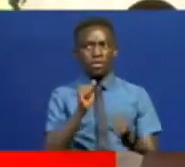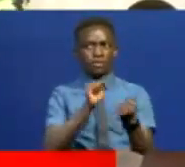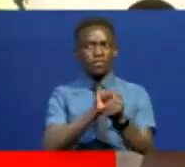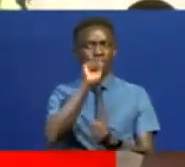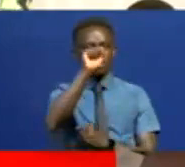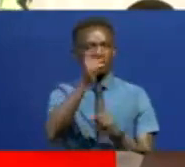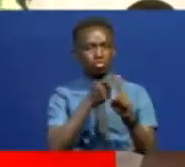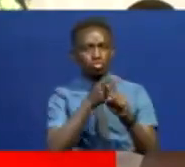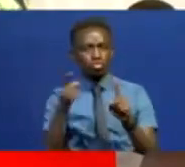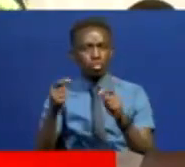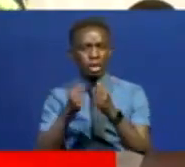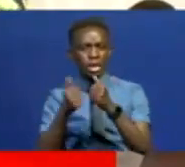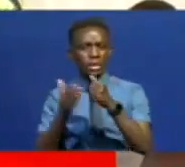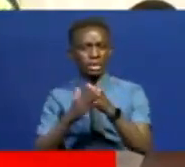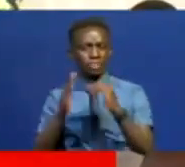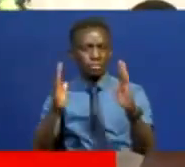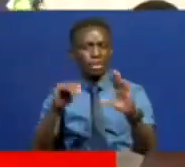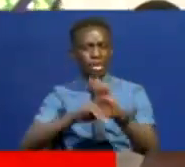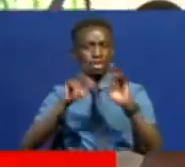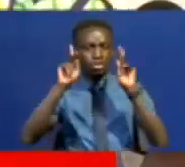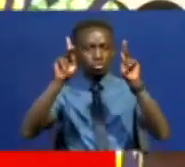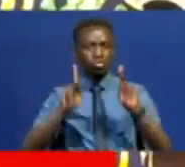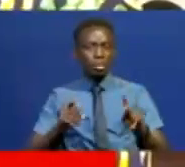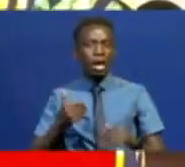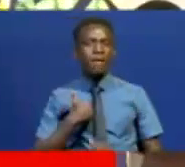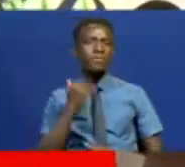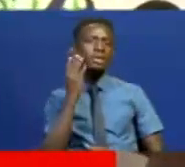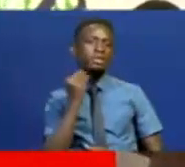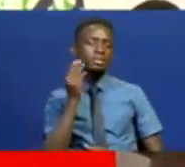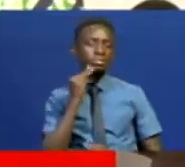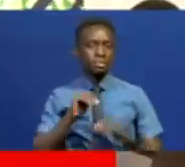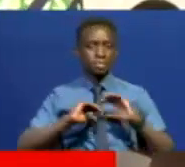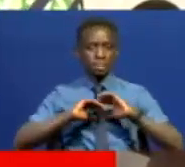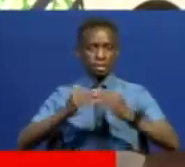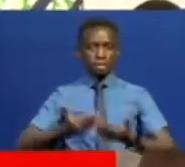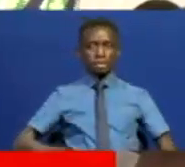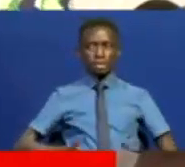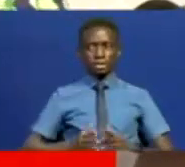19 in Kisumu have experienced pregnancy.